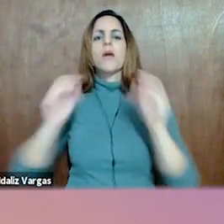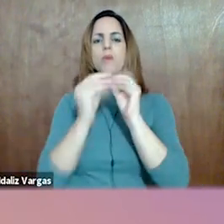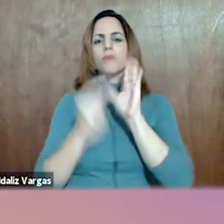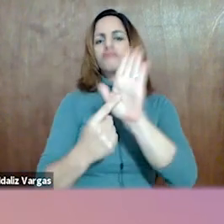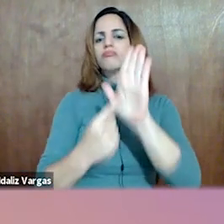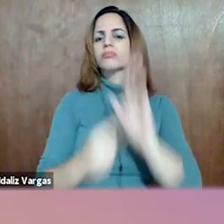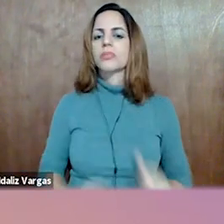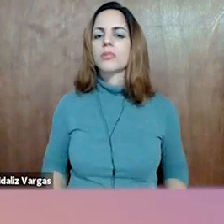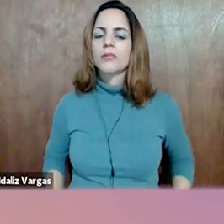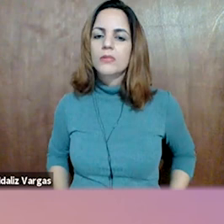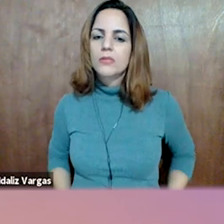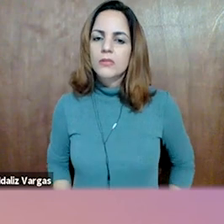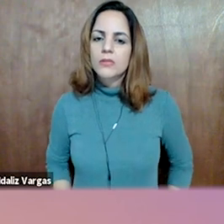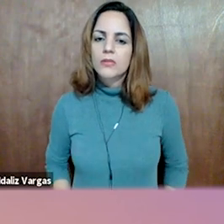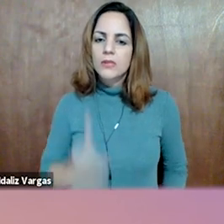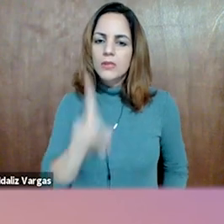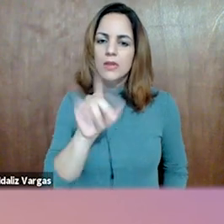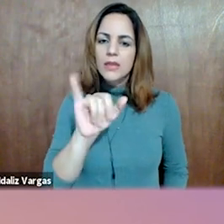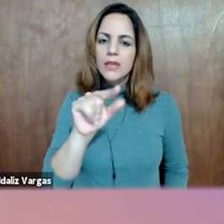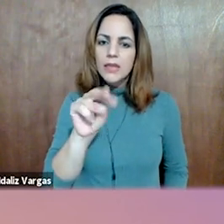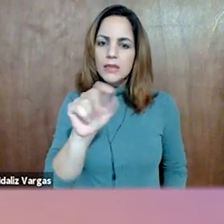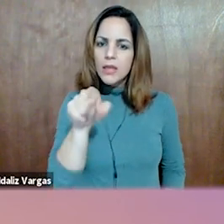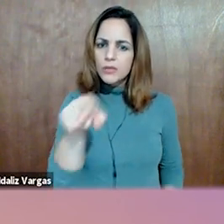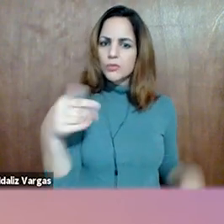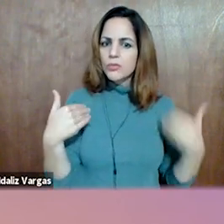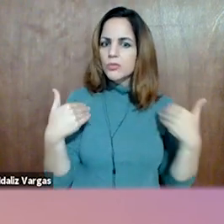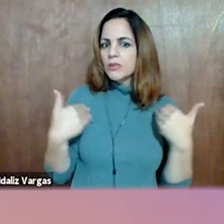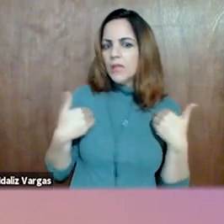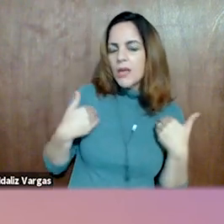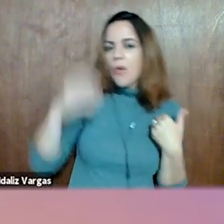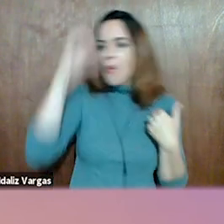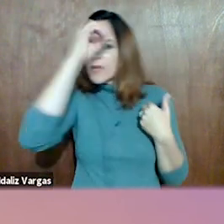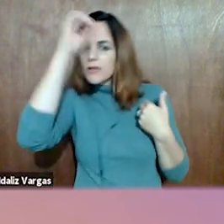need for a summit on decolonization?